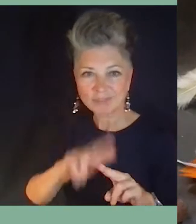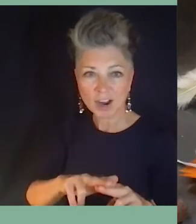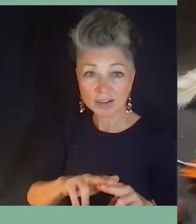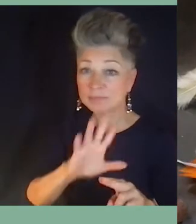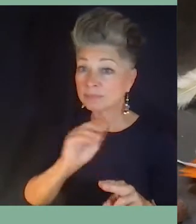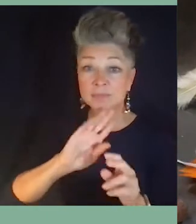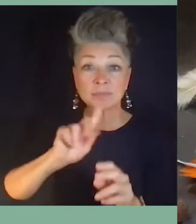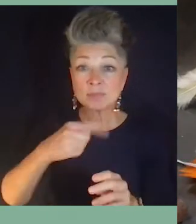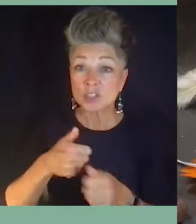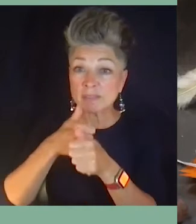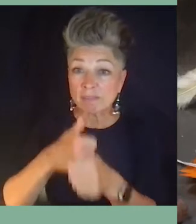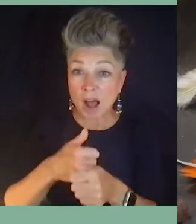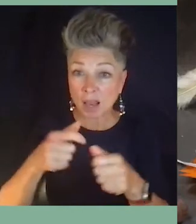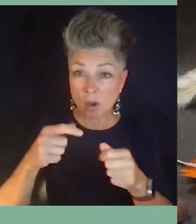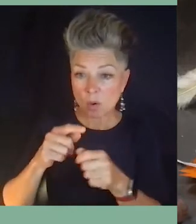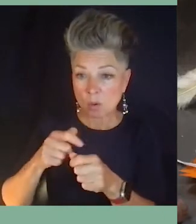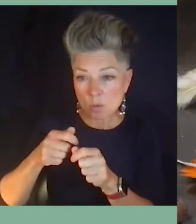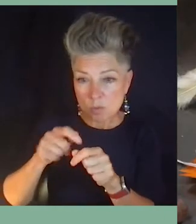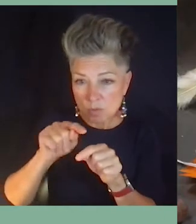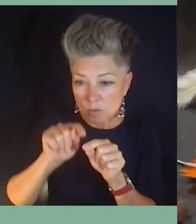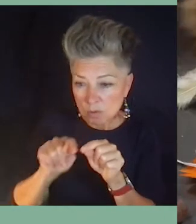just follow the lit line.